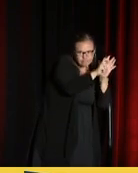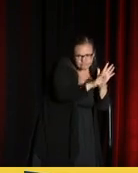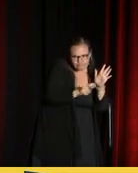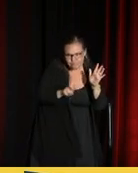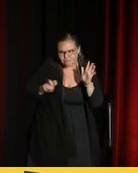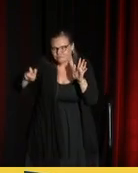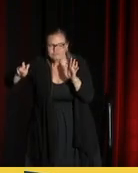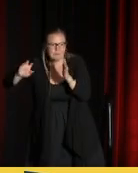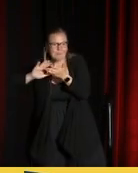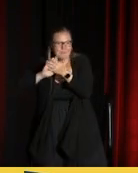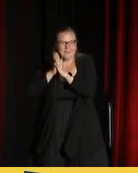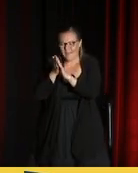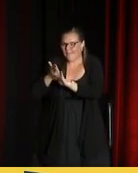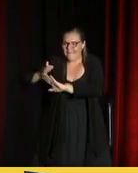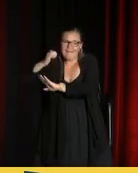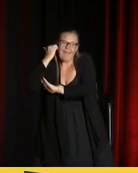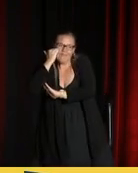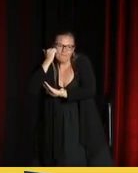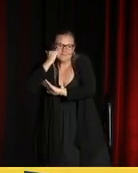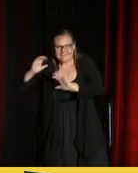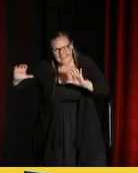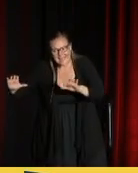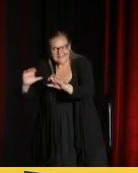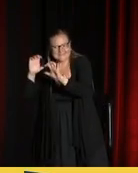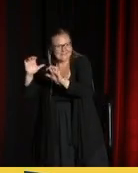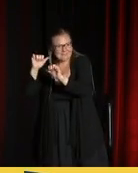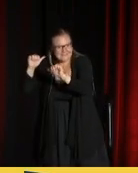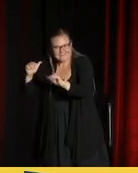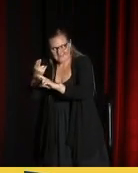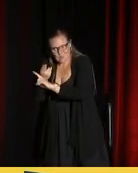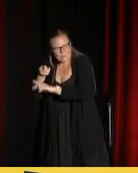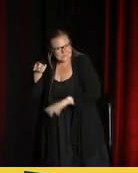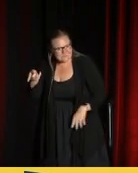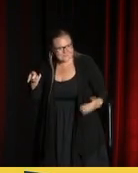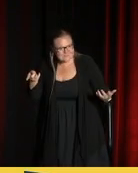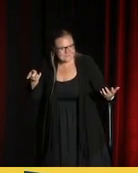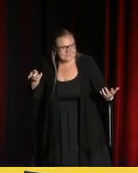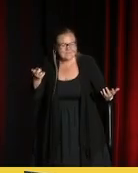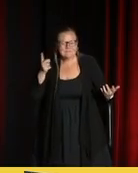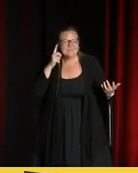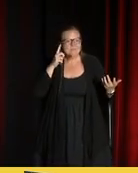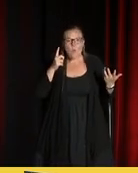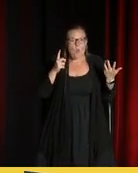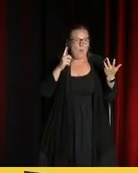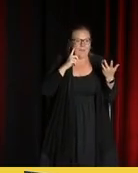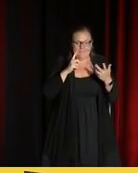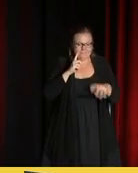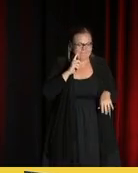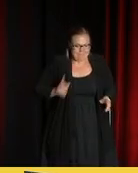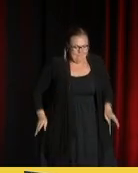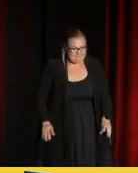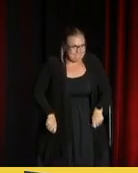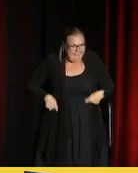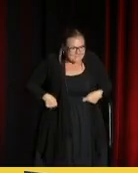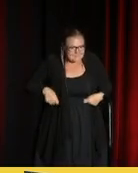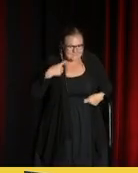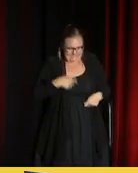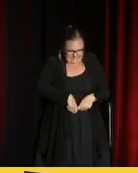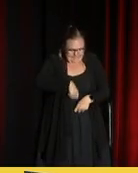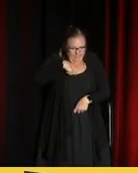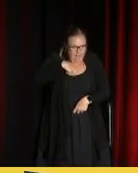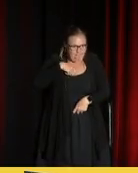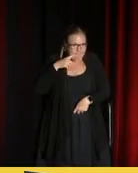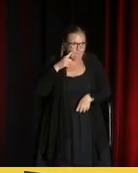the activities they do every single day of their life. Putting on their pants, zipping up their jacket, opening